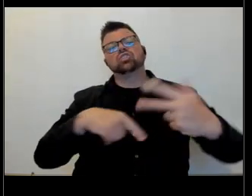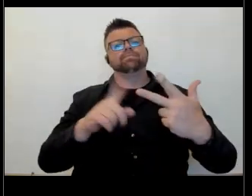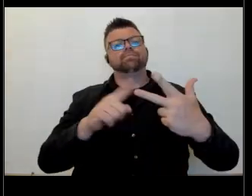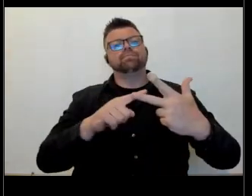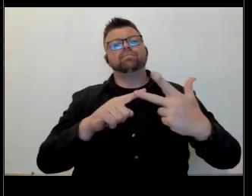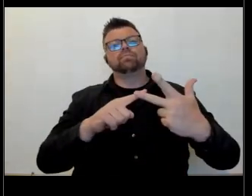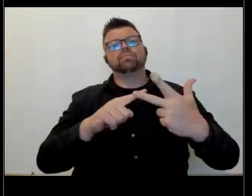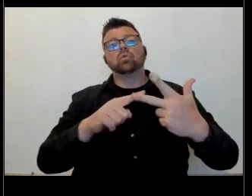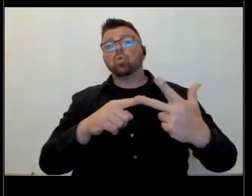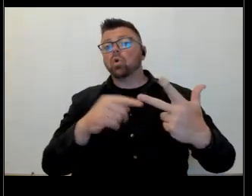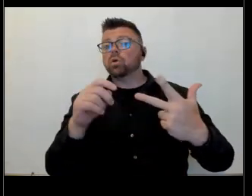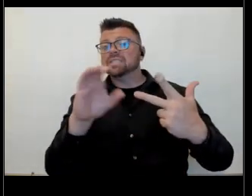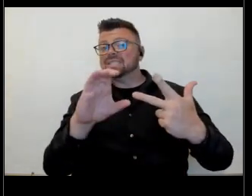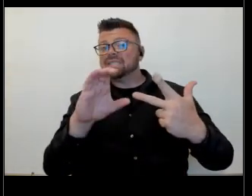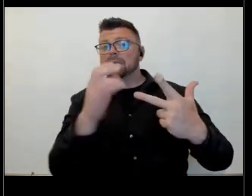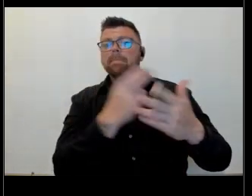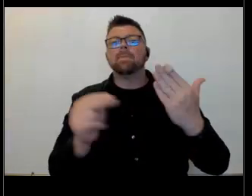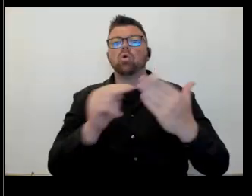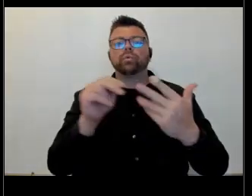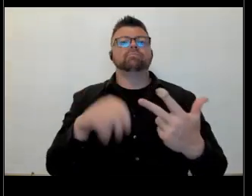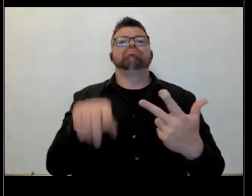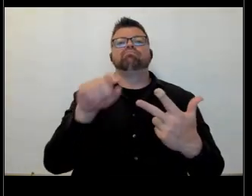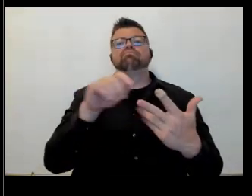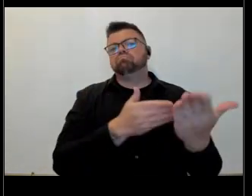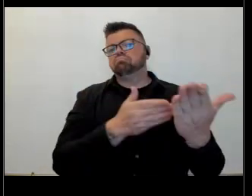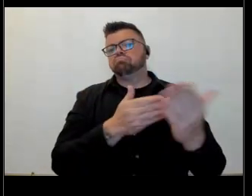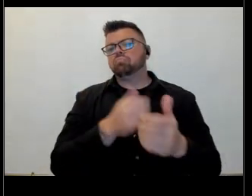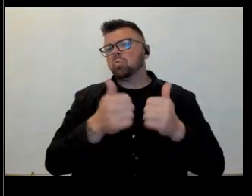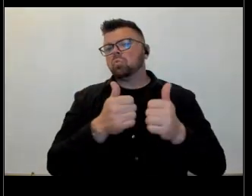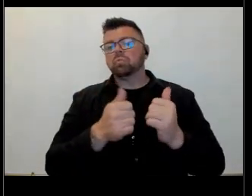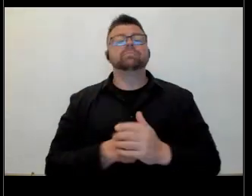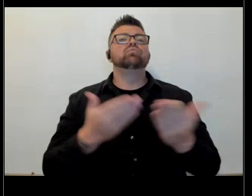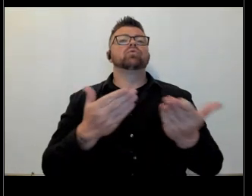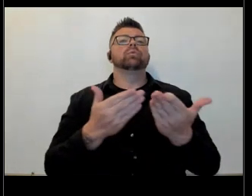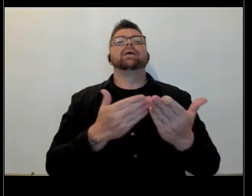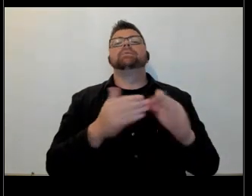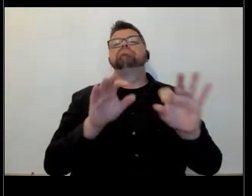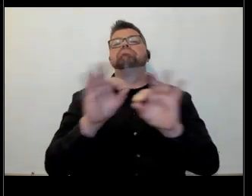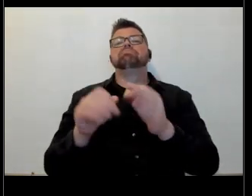both. So let's go ahead and launch this poll.